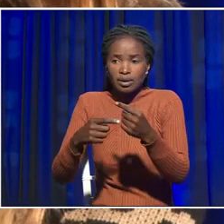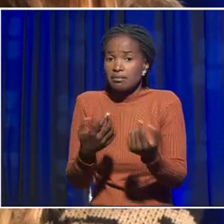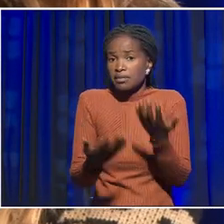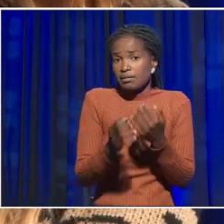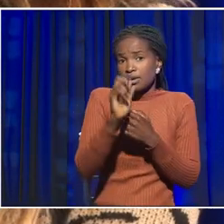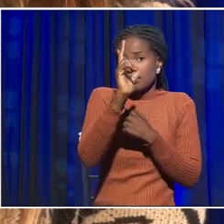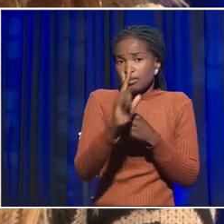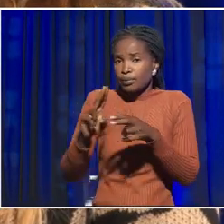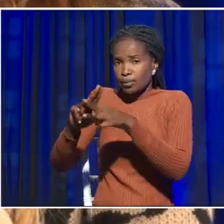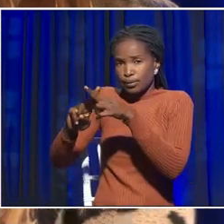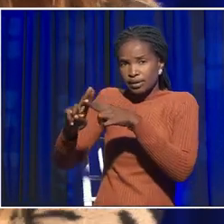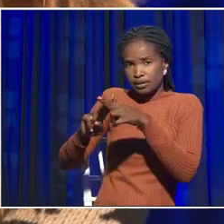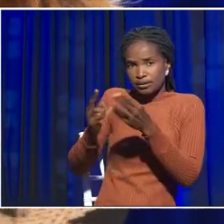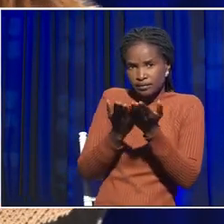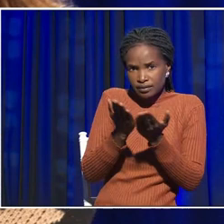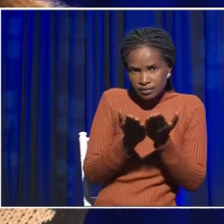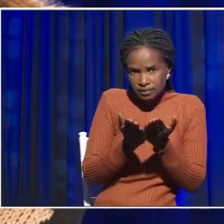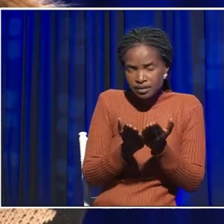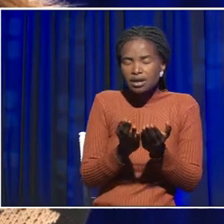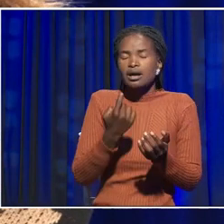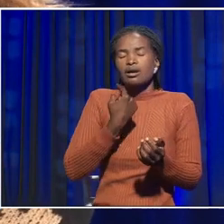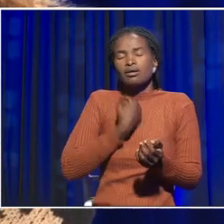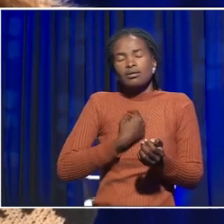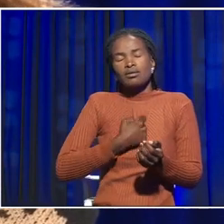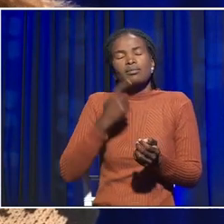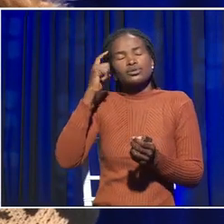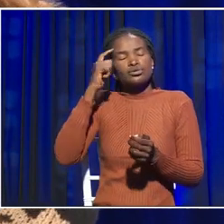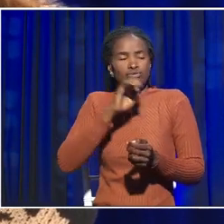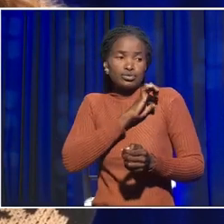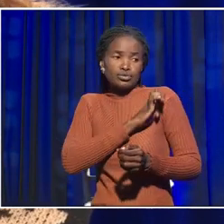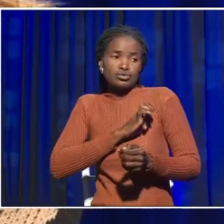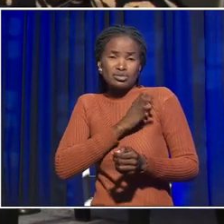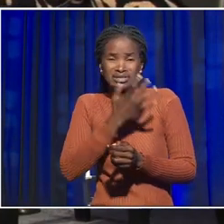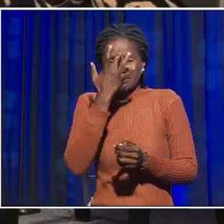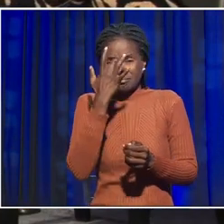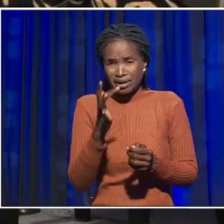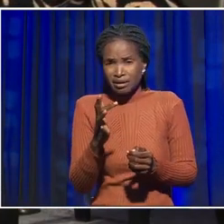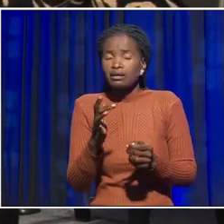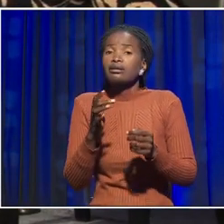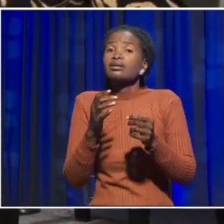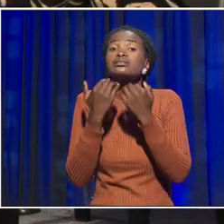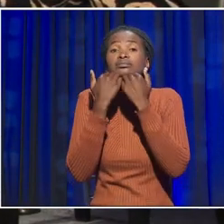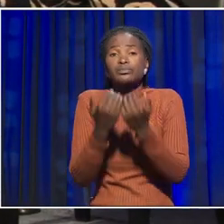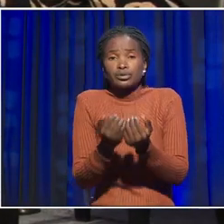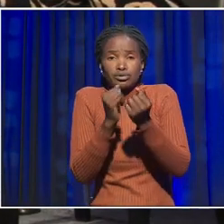the user, it comes intuitive to them to use. So emotional intelligence is actually one of the key pieces of